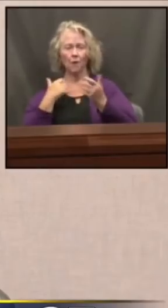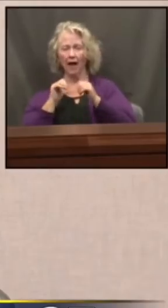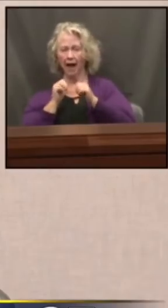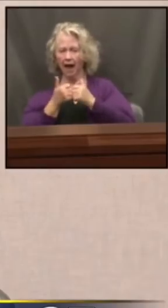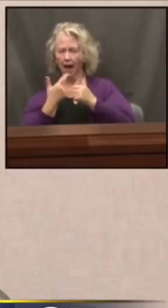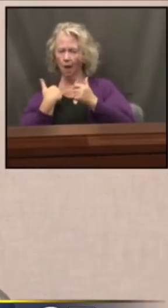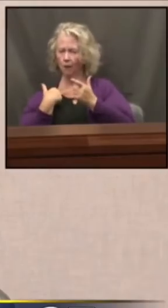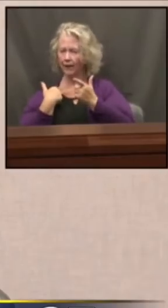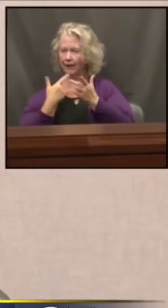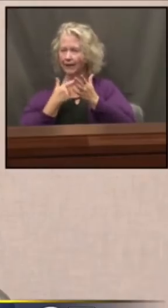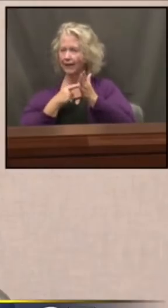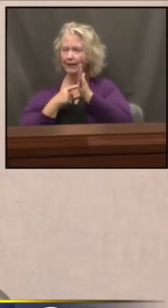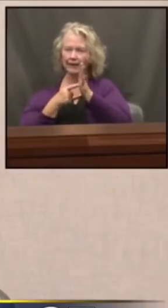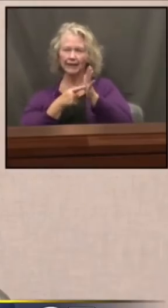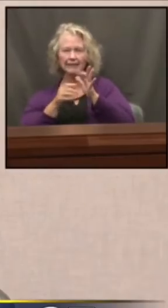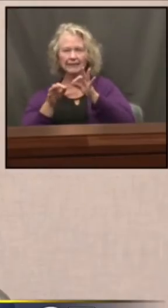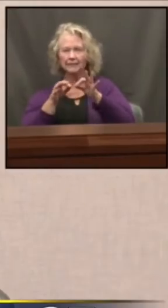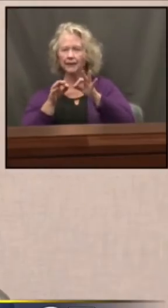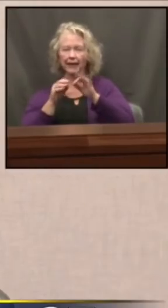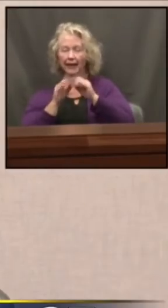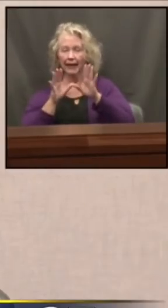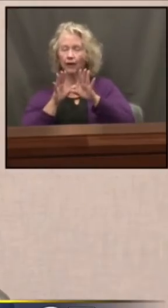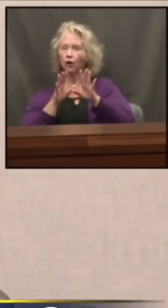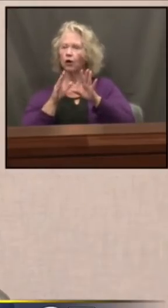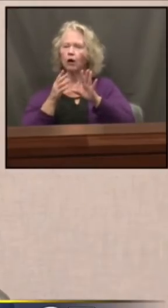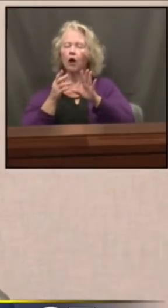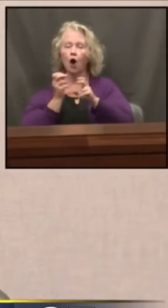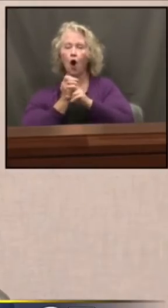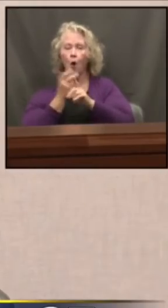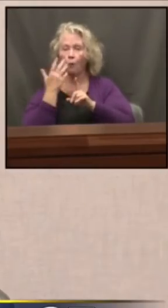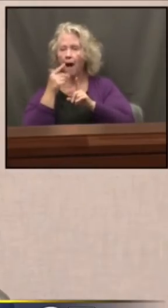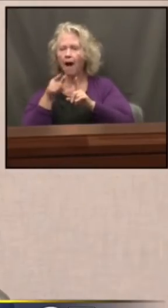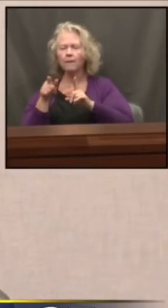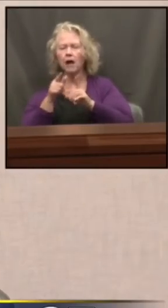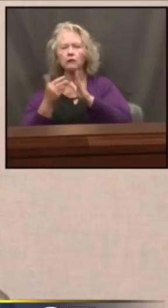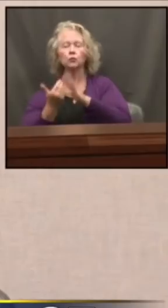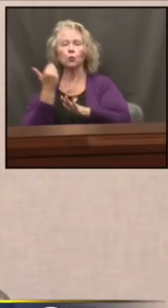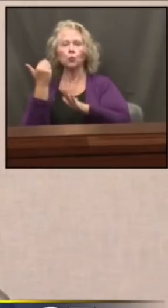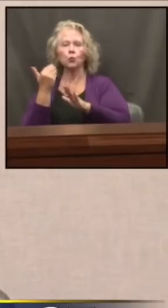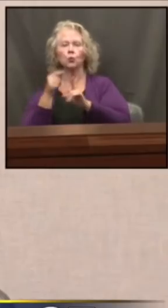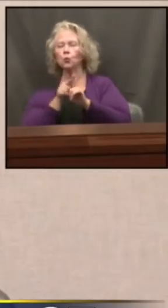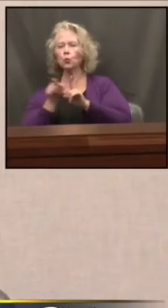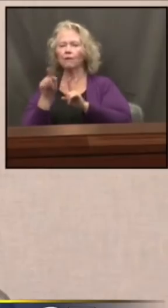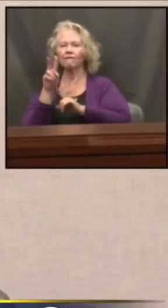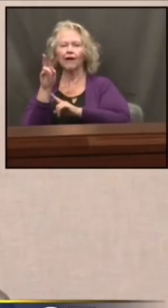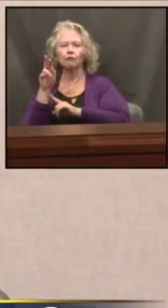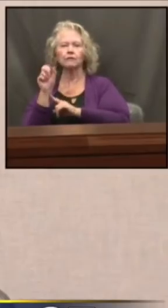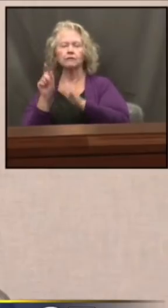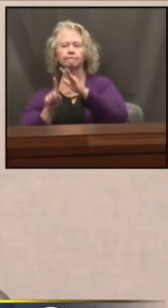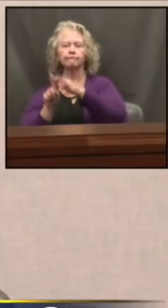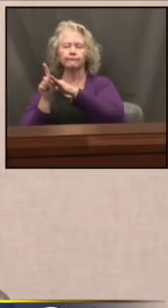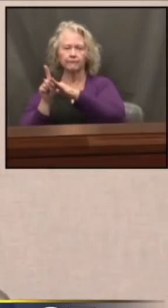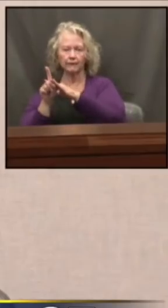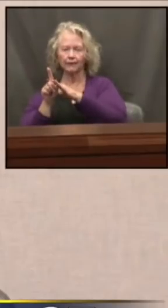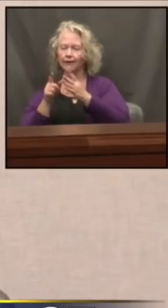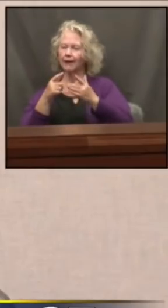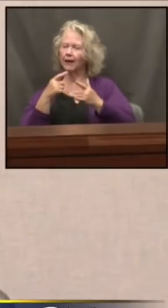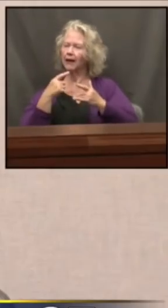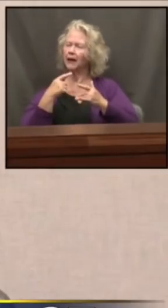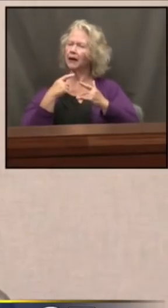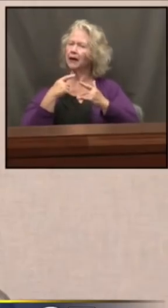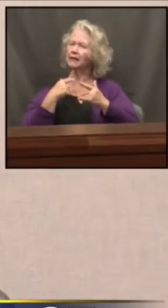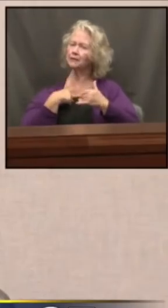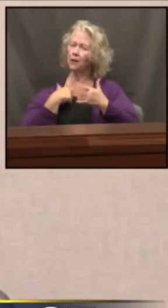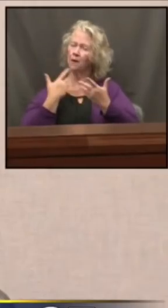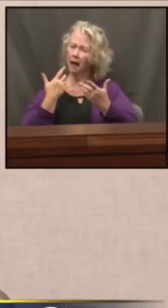get a different virus or something else is unfortunately not that helpful. I think we're going to just have to take this one step at a time, but I am cautiously